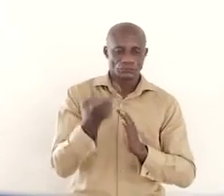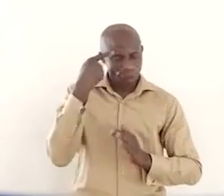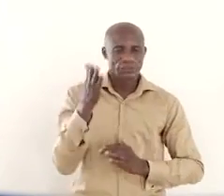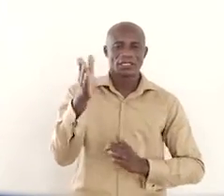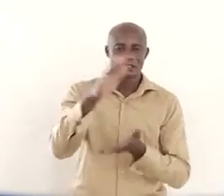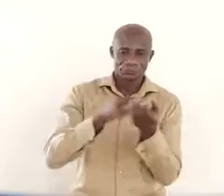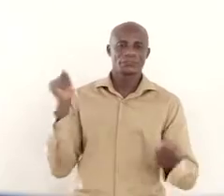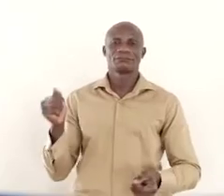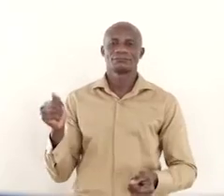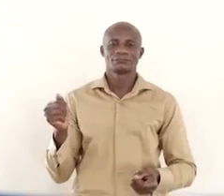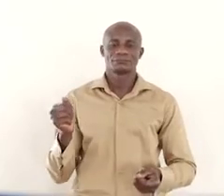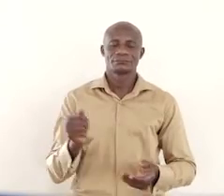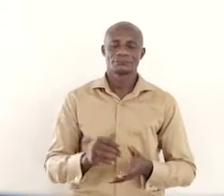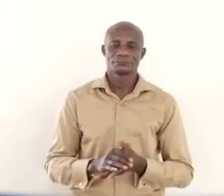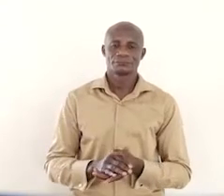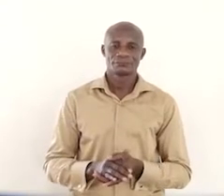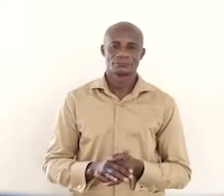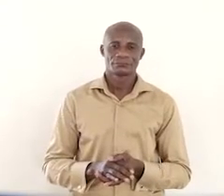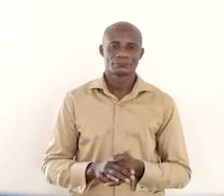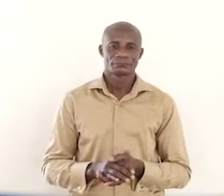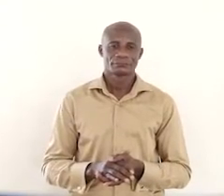their beliefs?